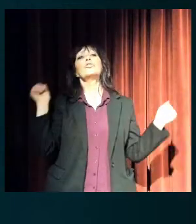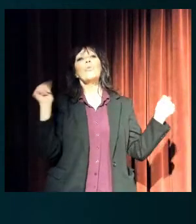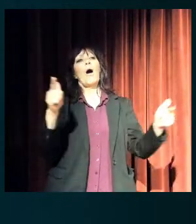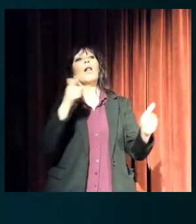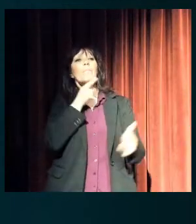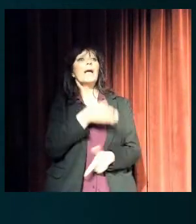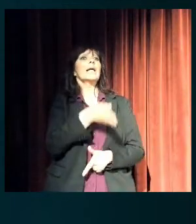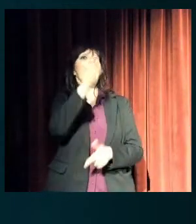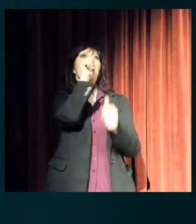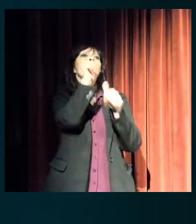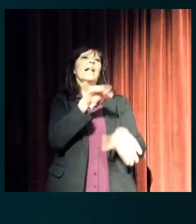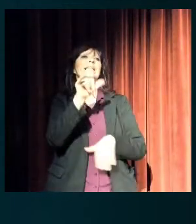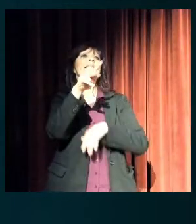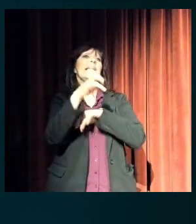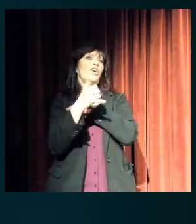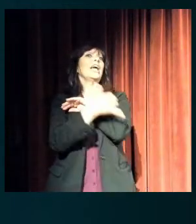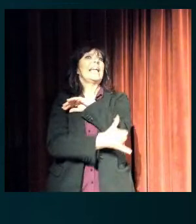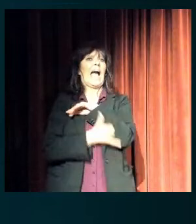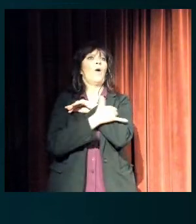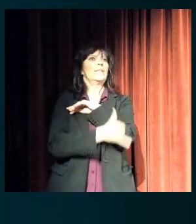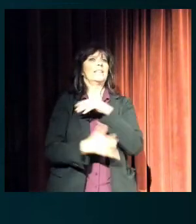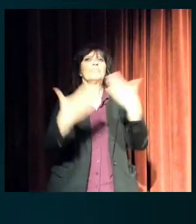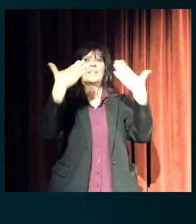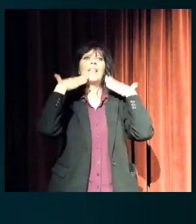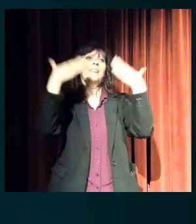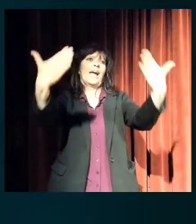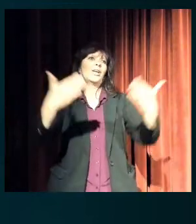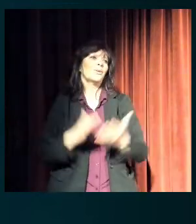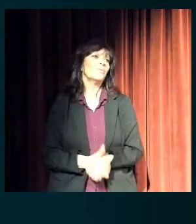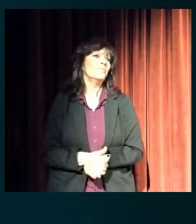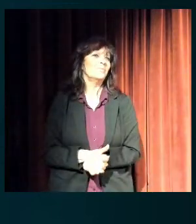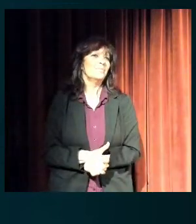and may God bless Erie County. Thank you.